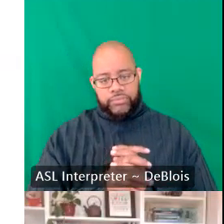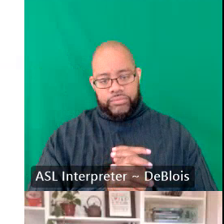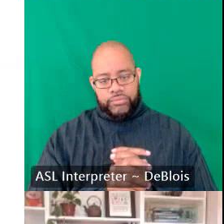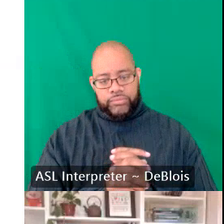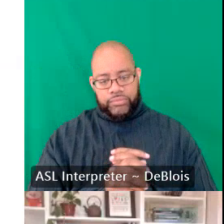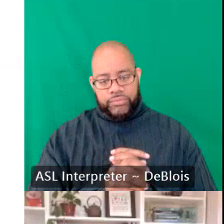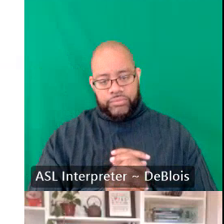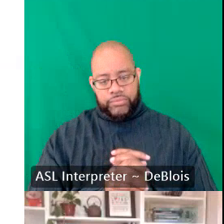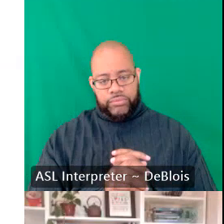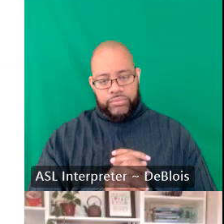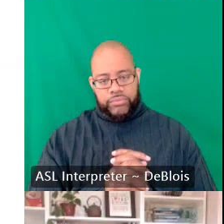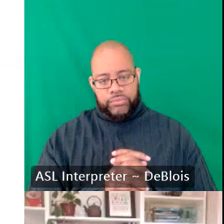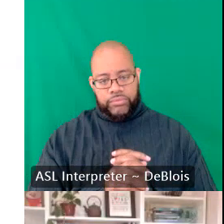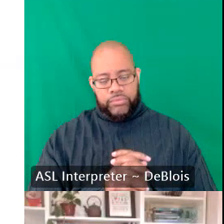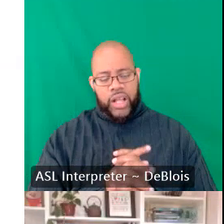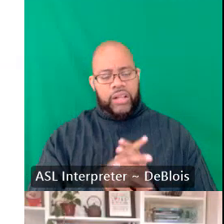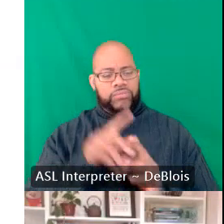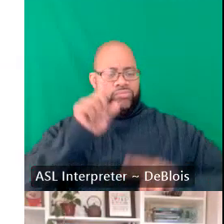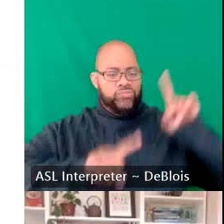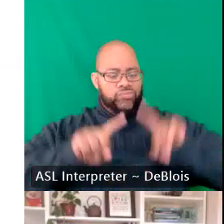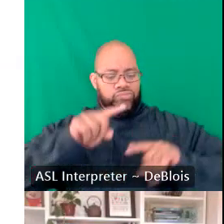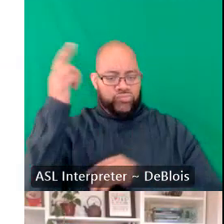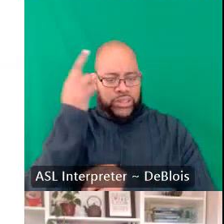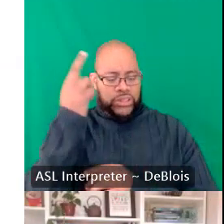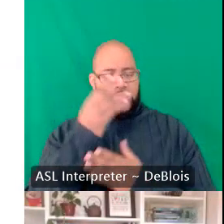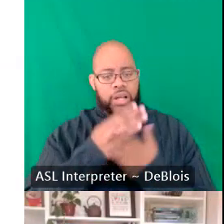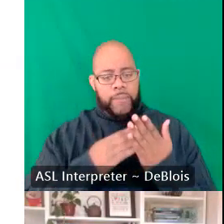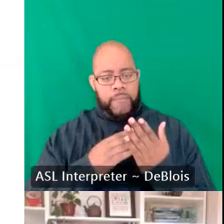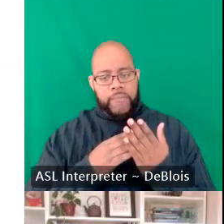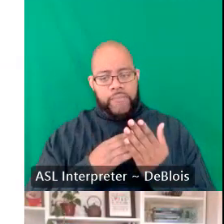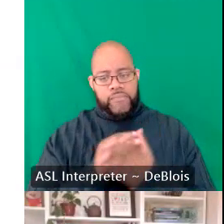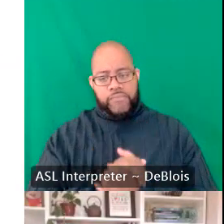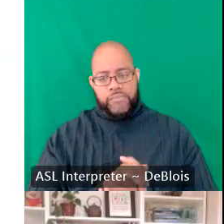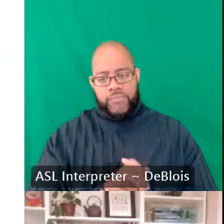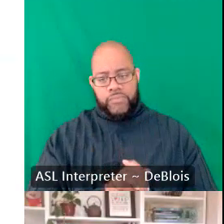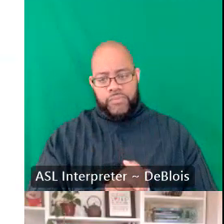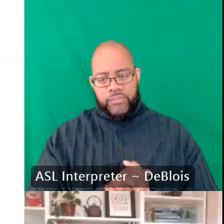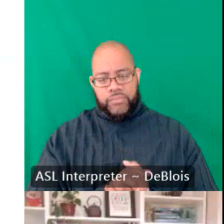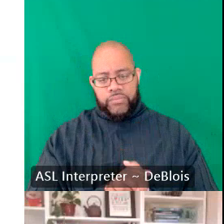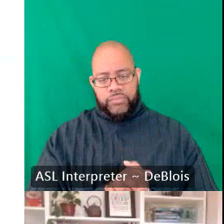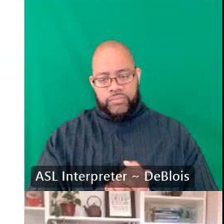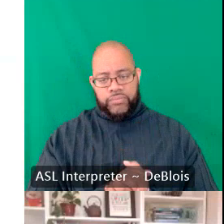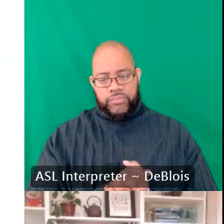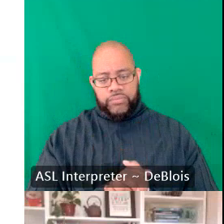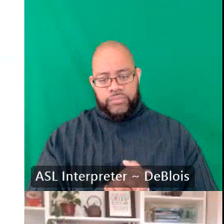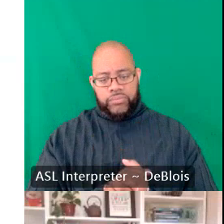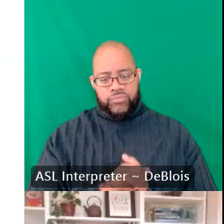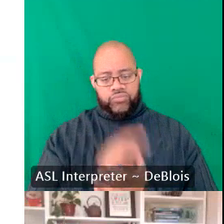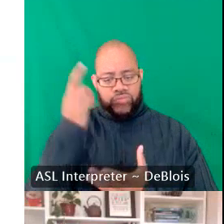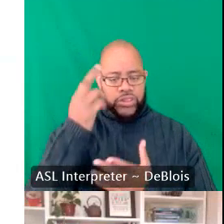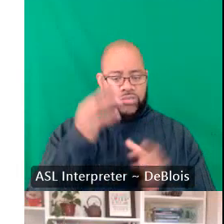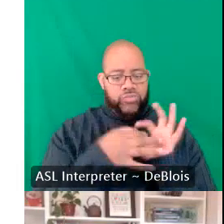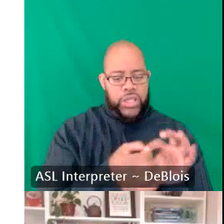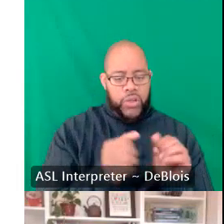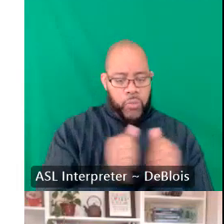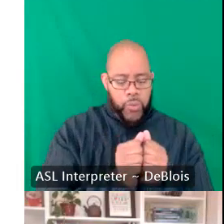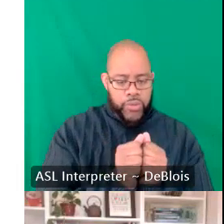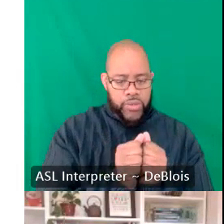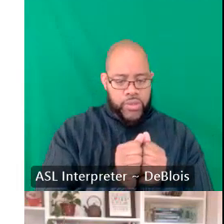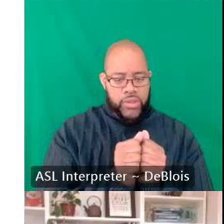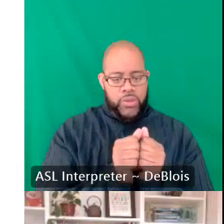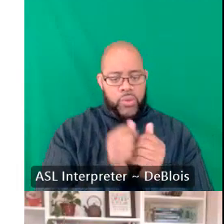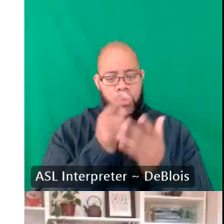and for a variety of reasons. Some, some reasons are related to, well, we